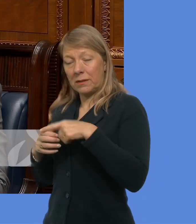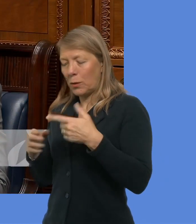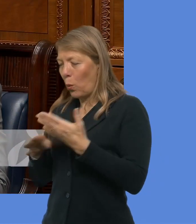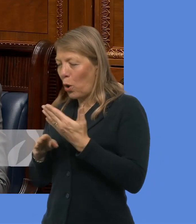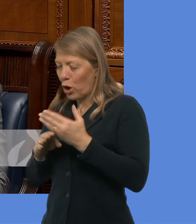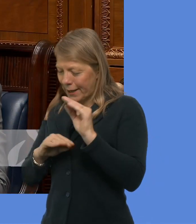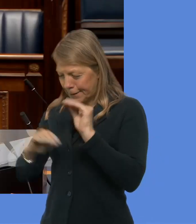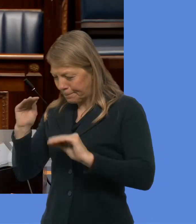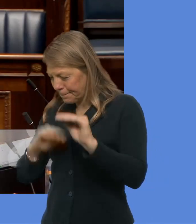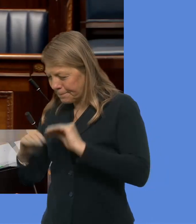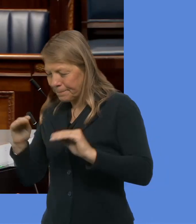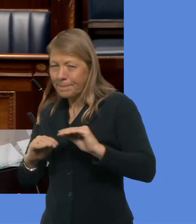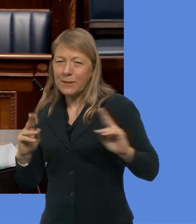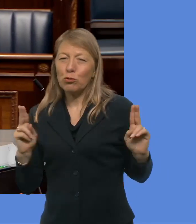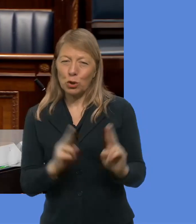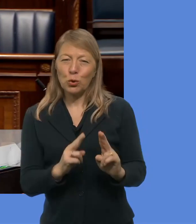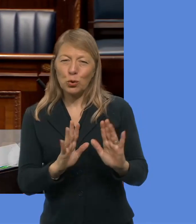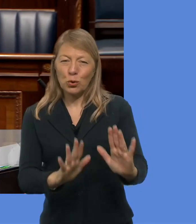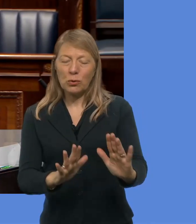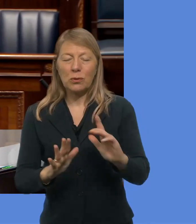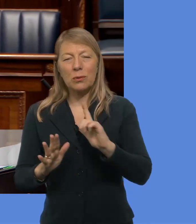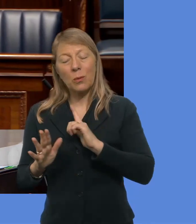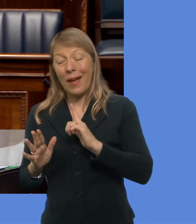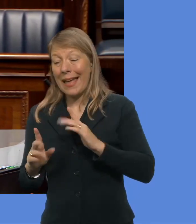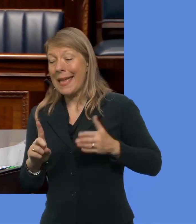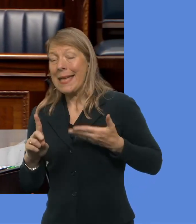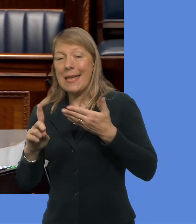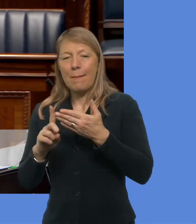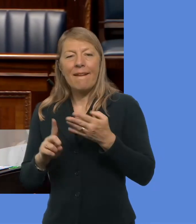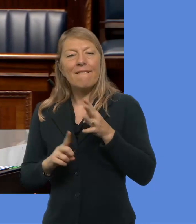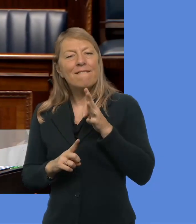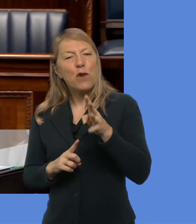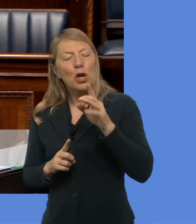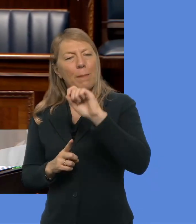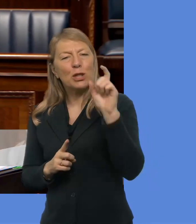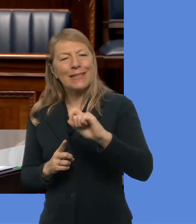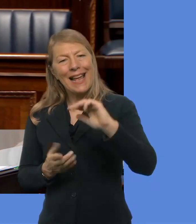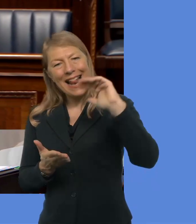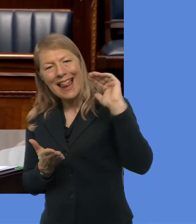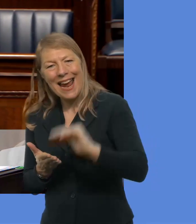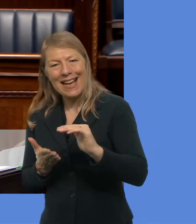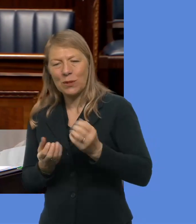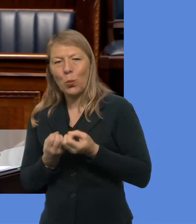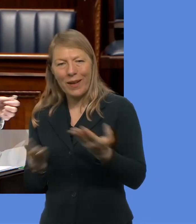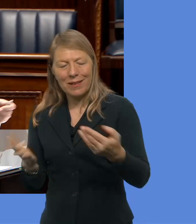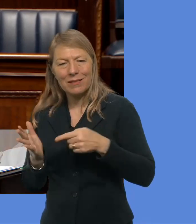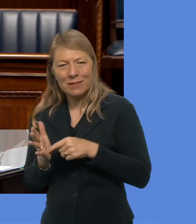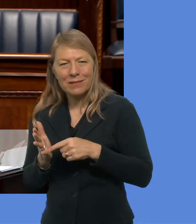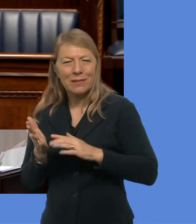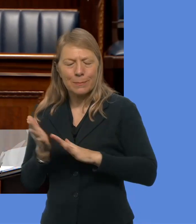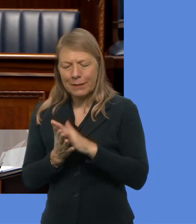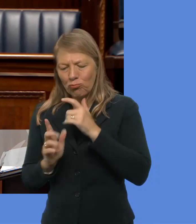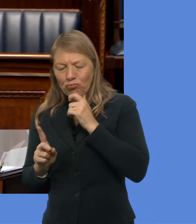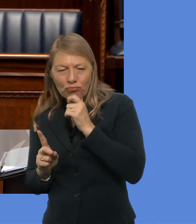of a Finance Office estate by around 40%, and this does give us the opportunity to reduce costs, energy uses and